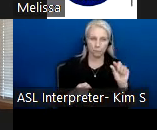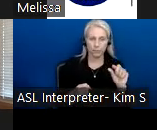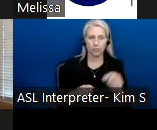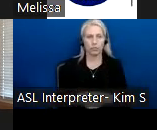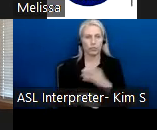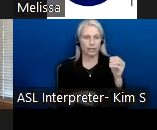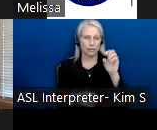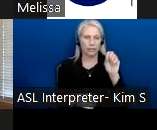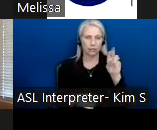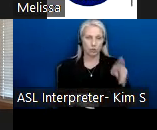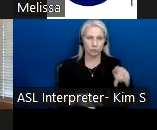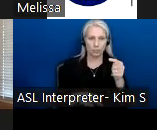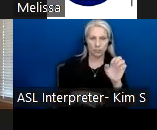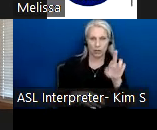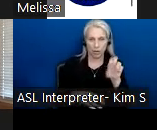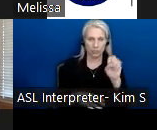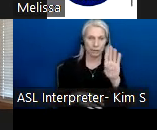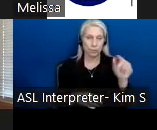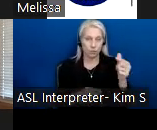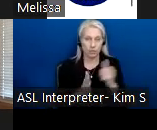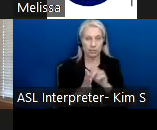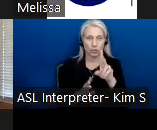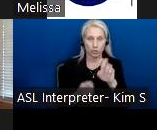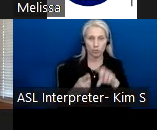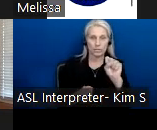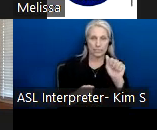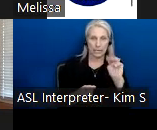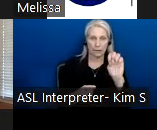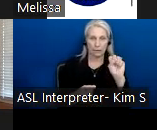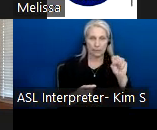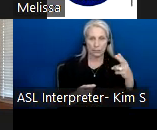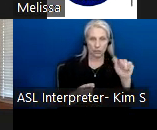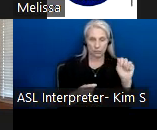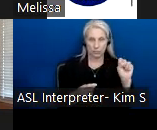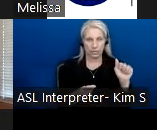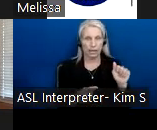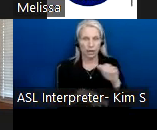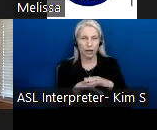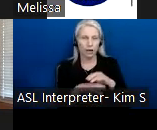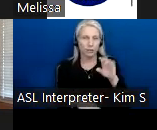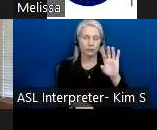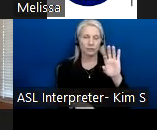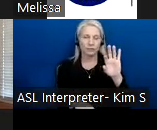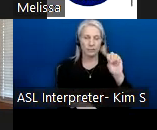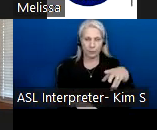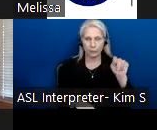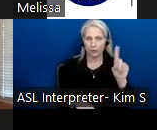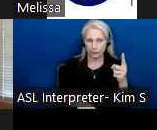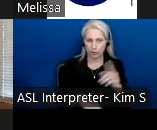grant is due to SAMHSA September 1st. The draft application is posted on the BHA website